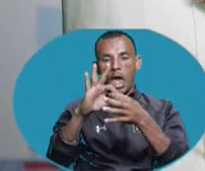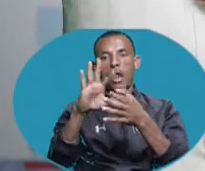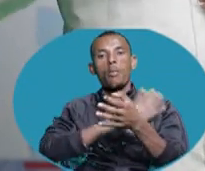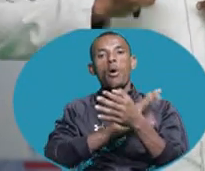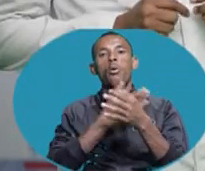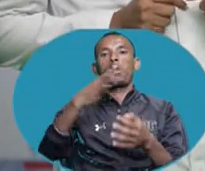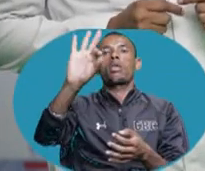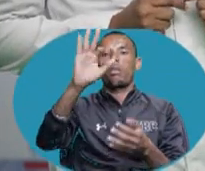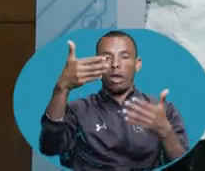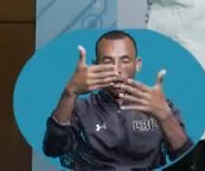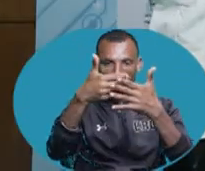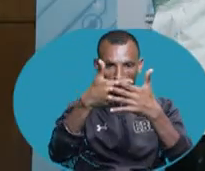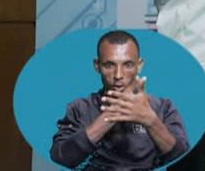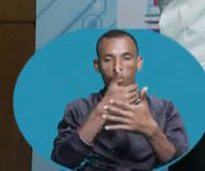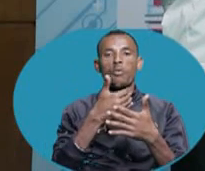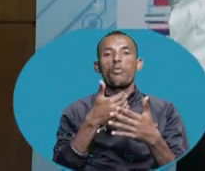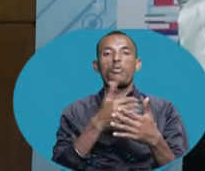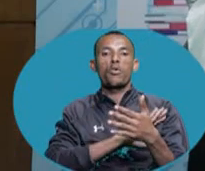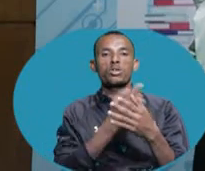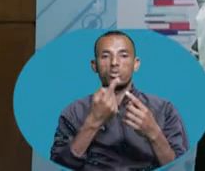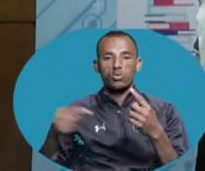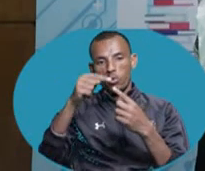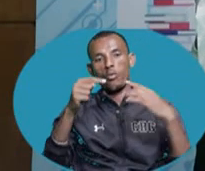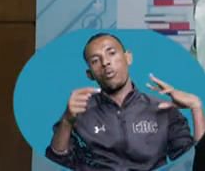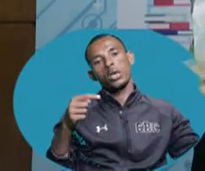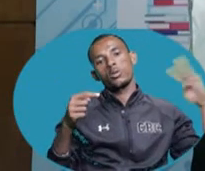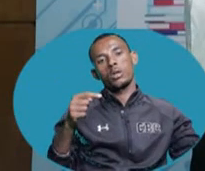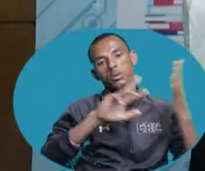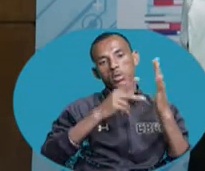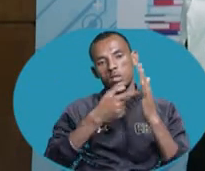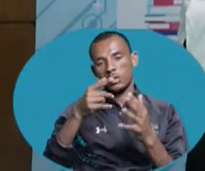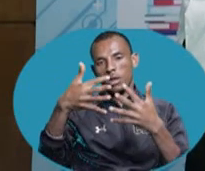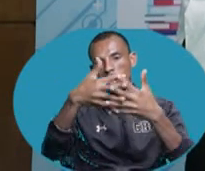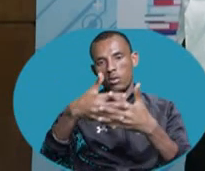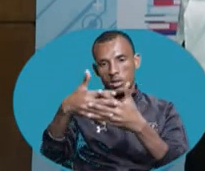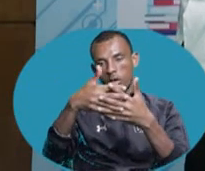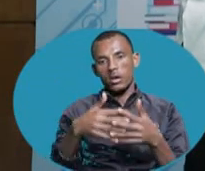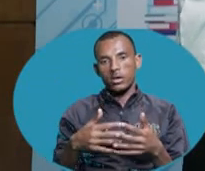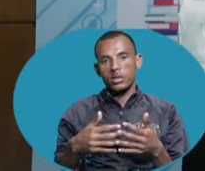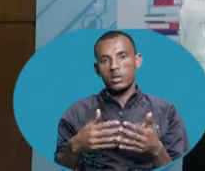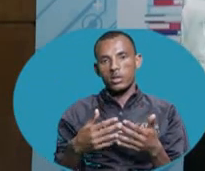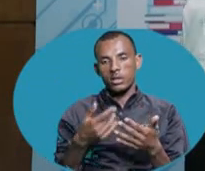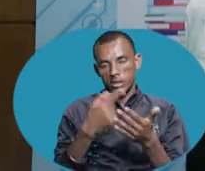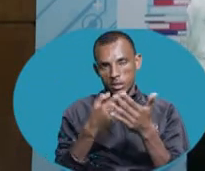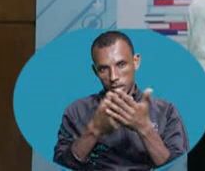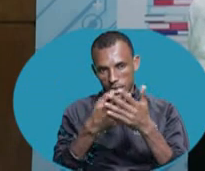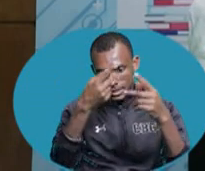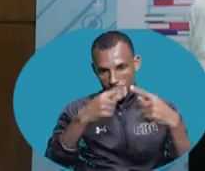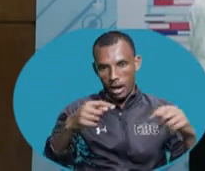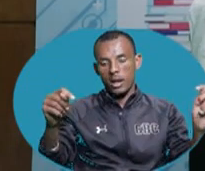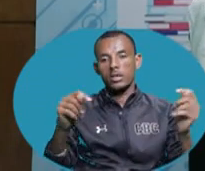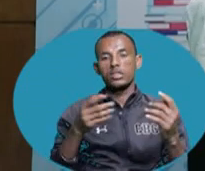means from USA. Then, in the struggle, the war took place in the seven